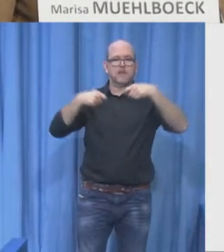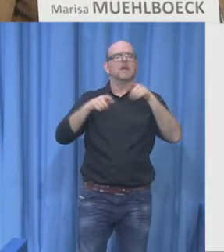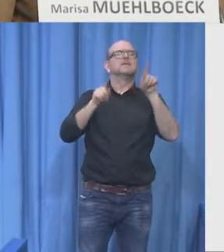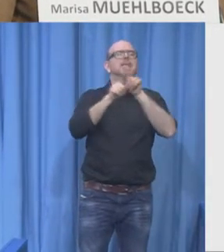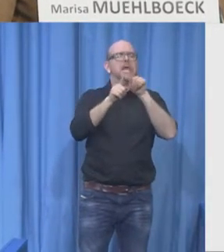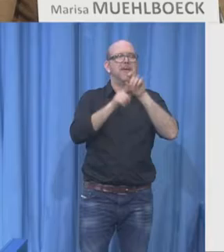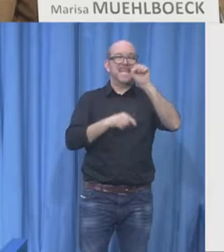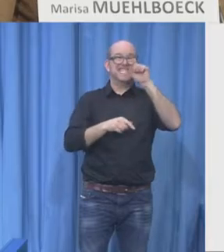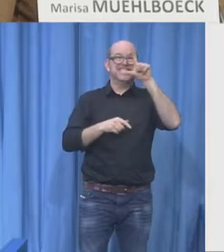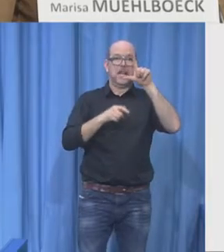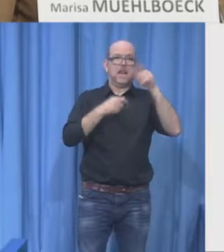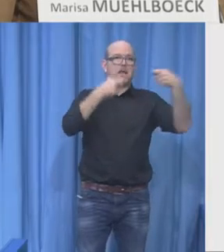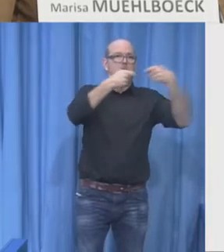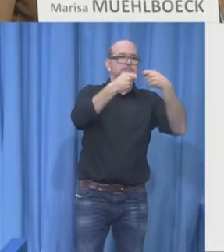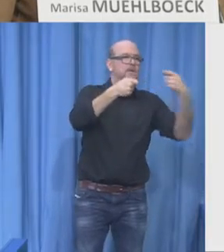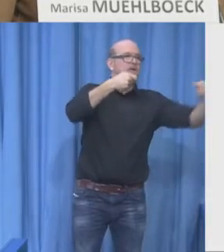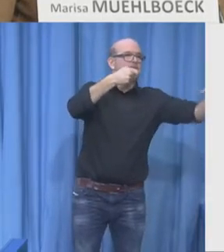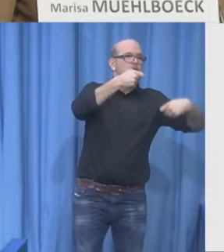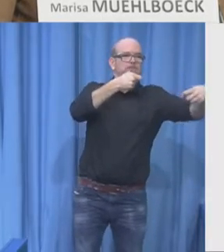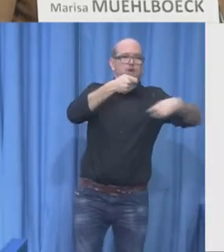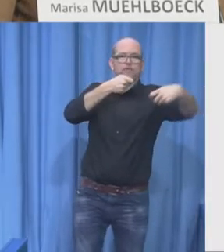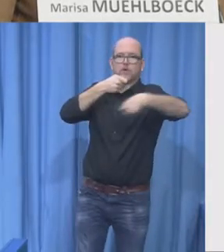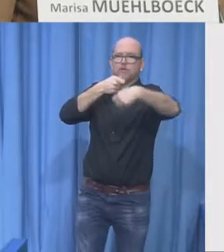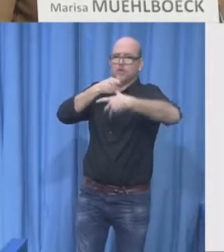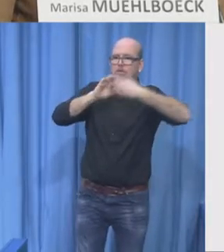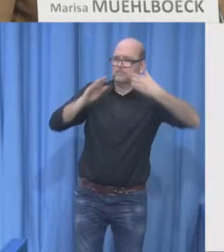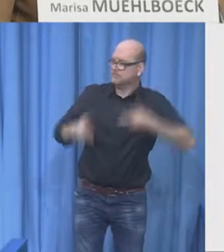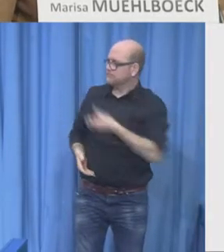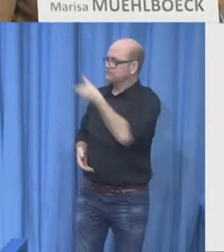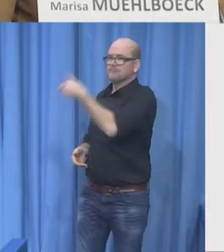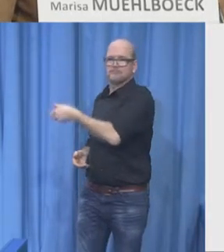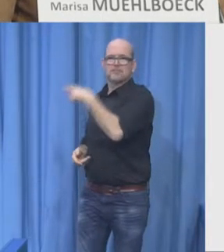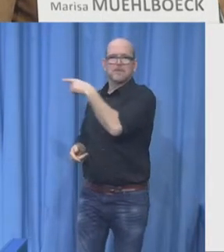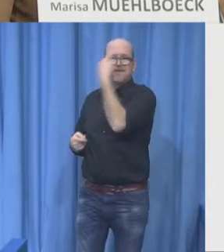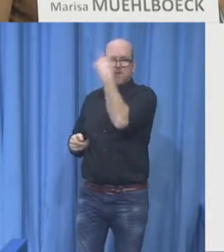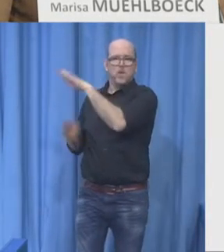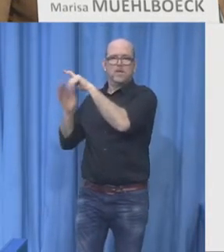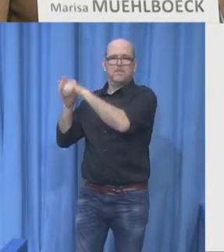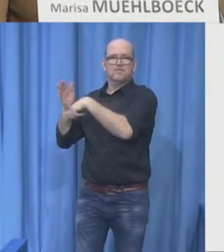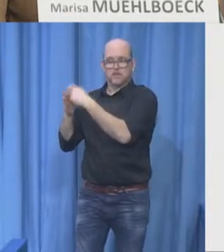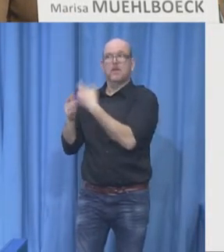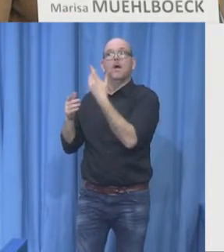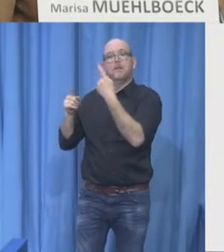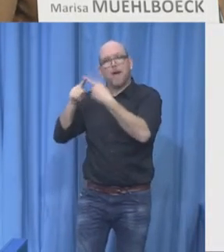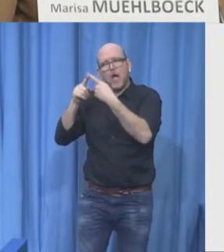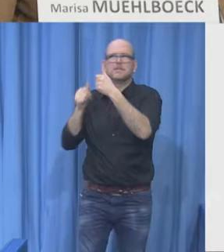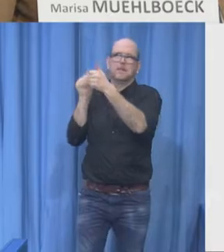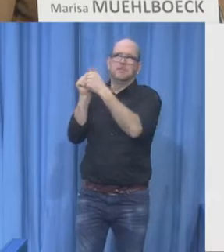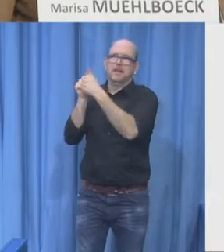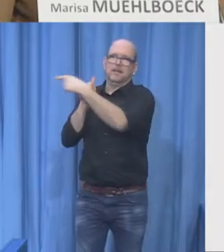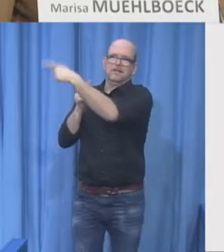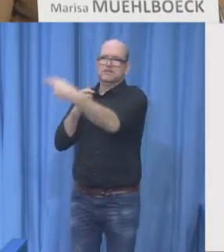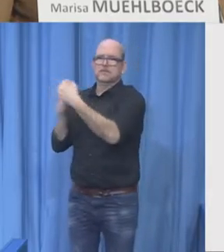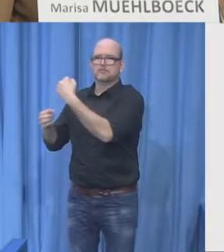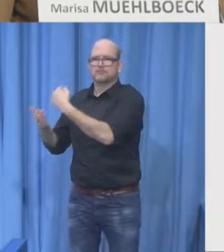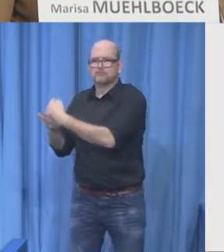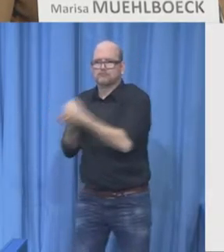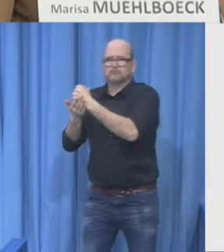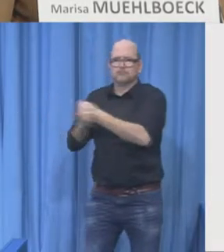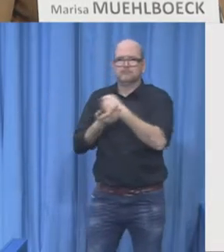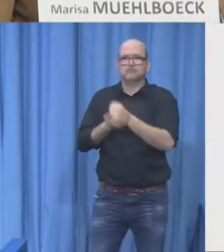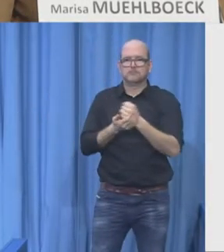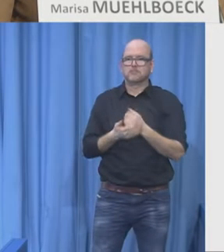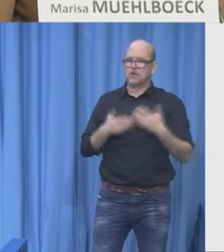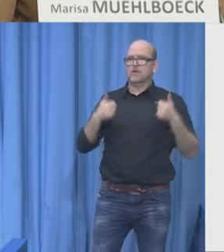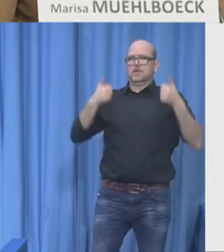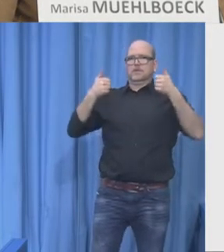and Ashoka as important pro bono partners. And Ashoka was coming up with the idea to present the project